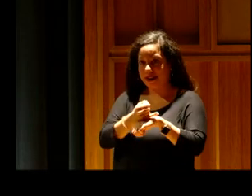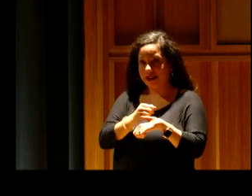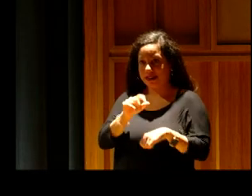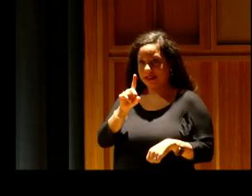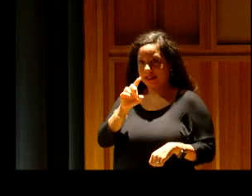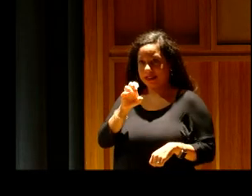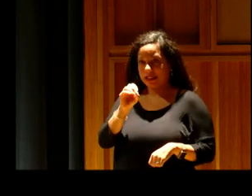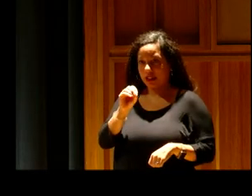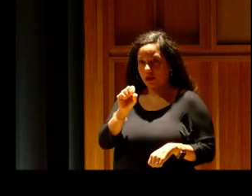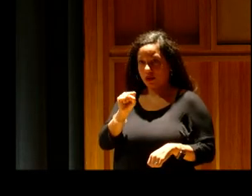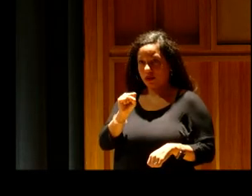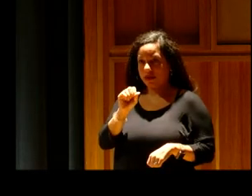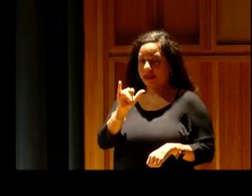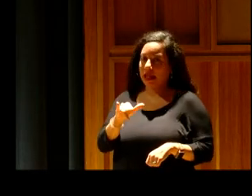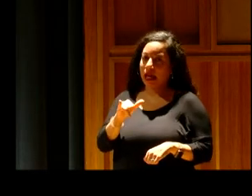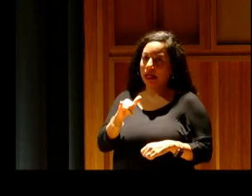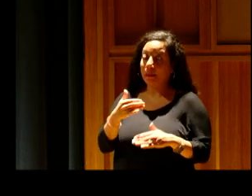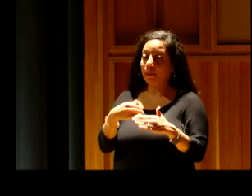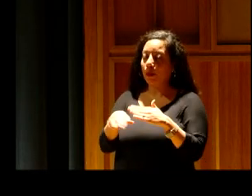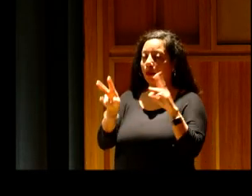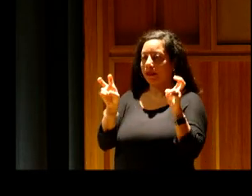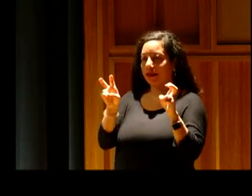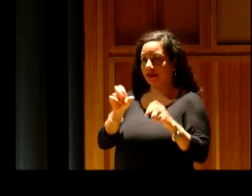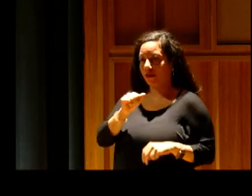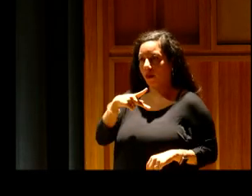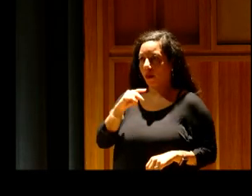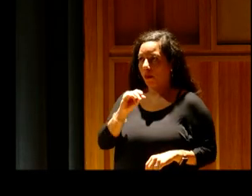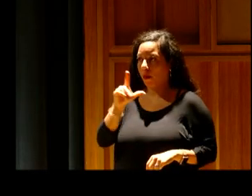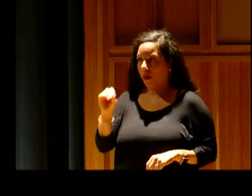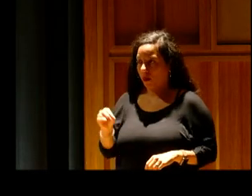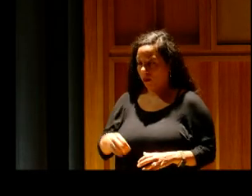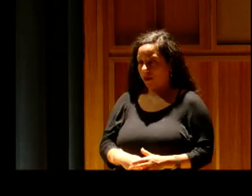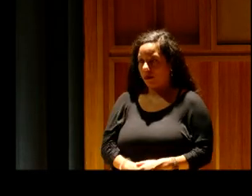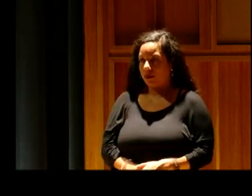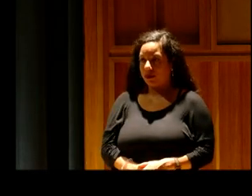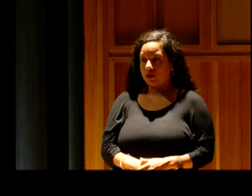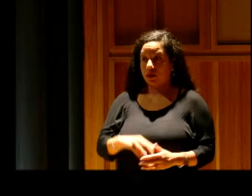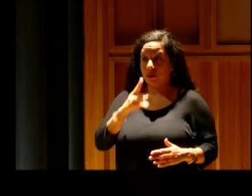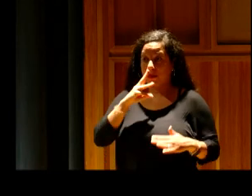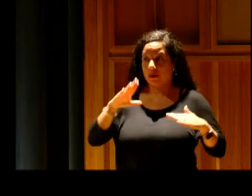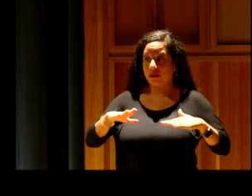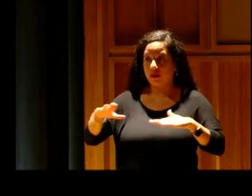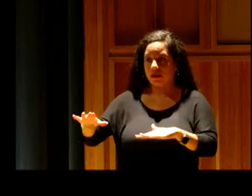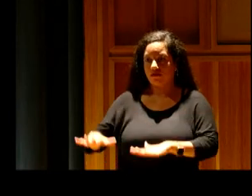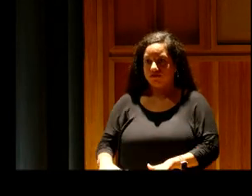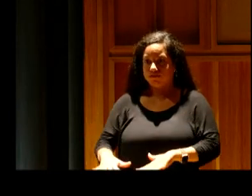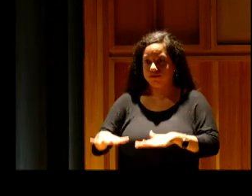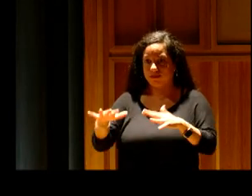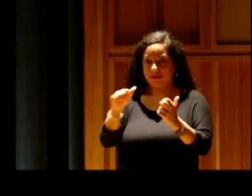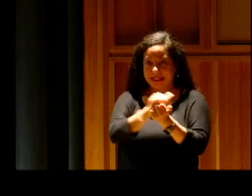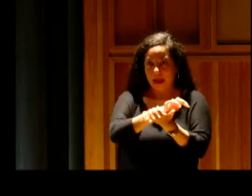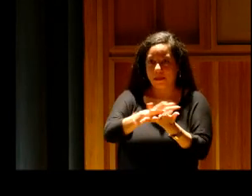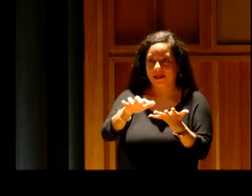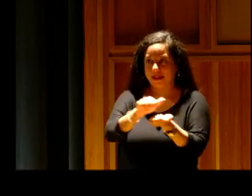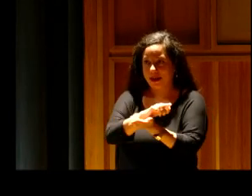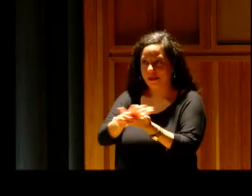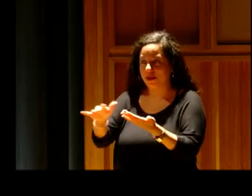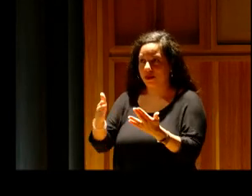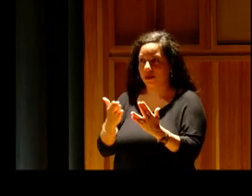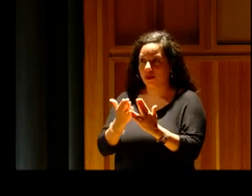the mythical birthplace of Apollo, where sea level rise is causing damage as water rises through the